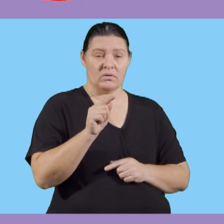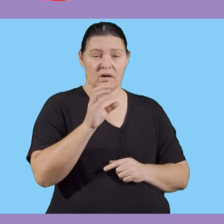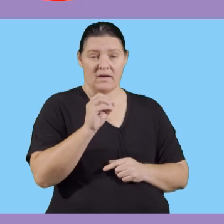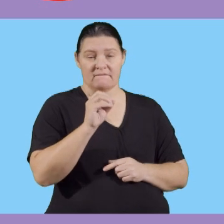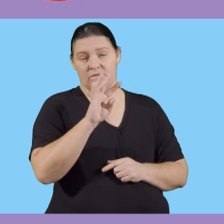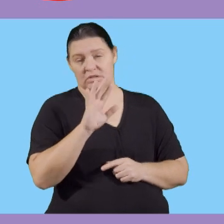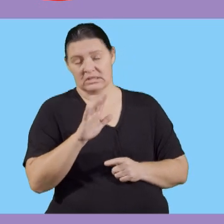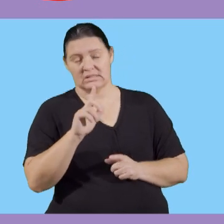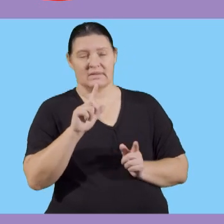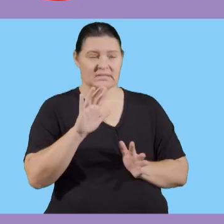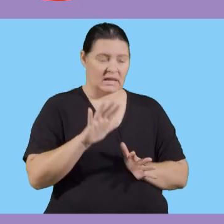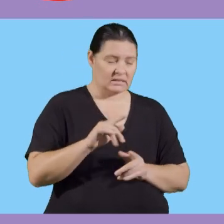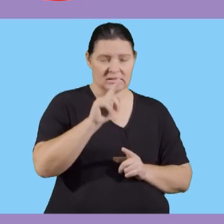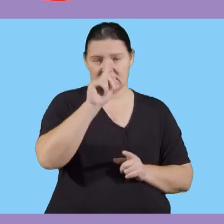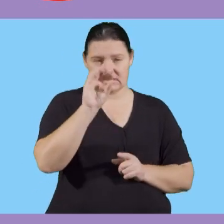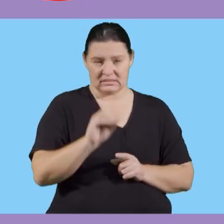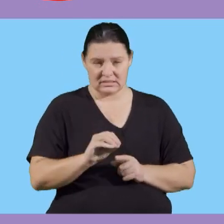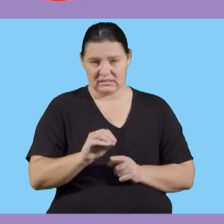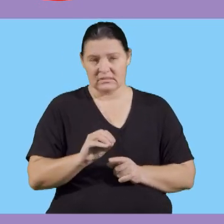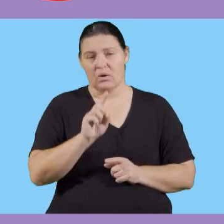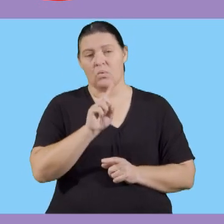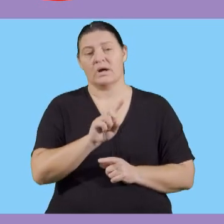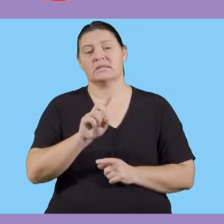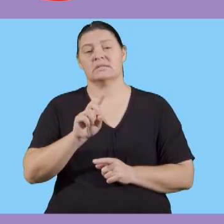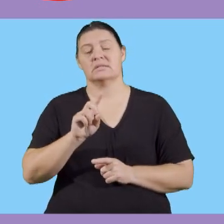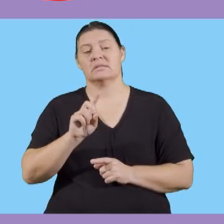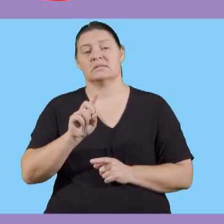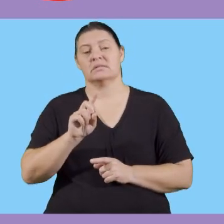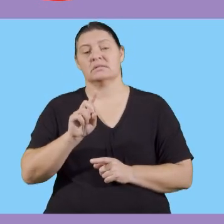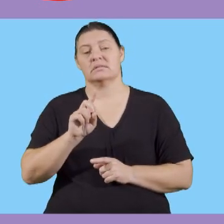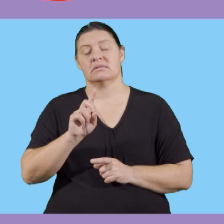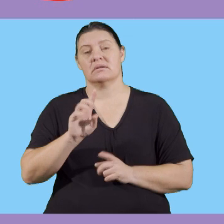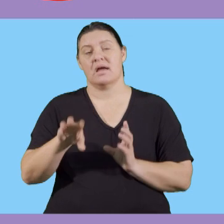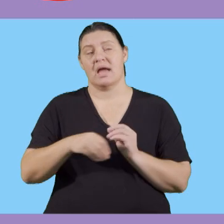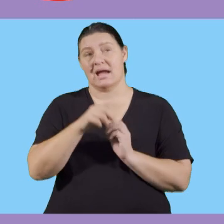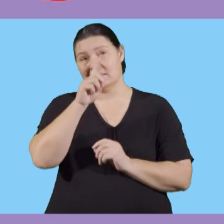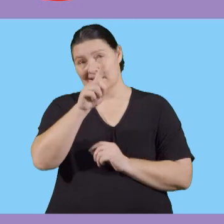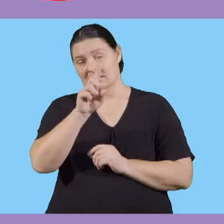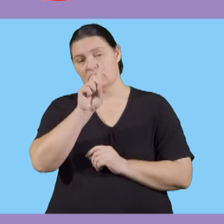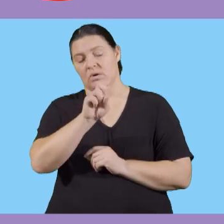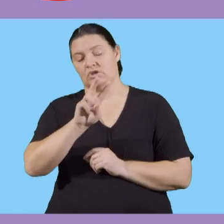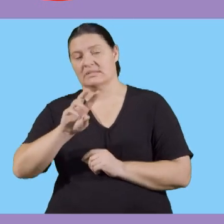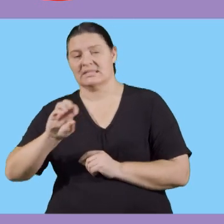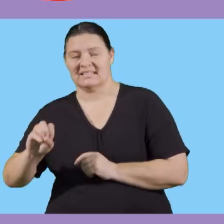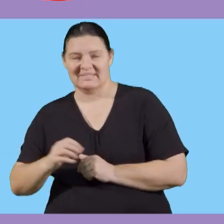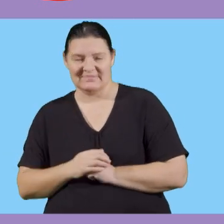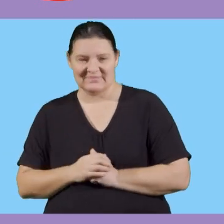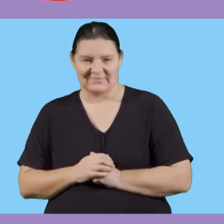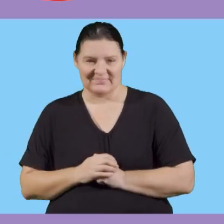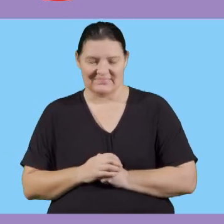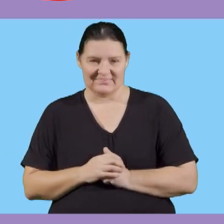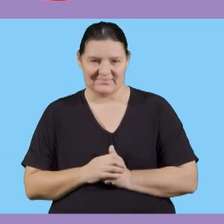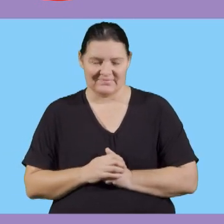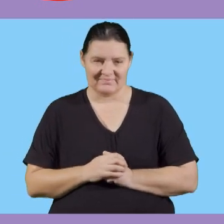have 4 tens and 7 tens. That gives me 110. And we add the other 10, which is going to give